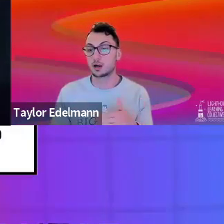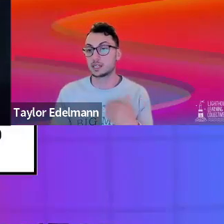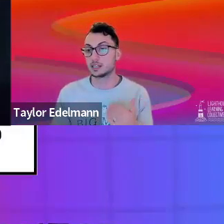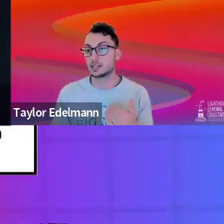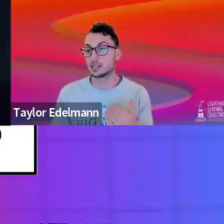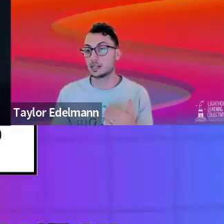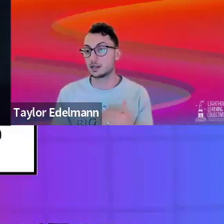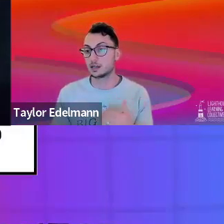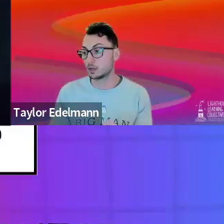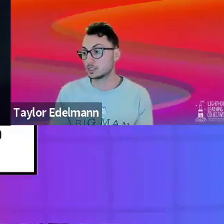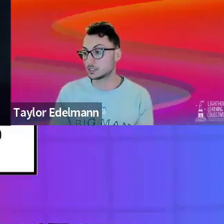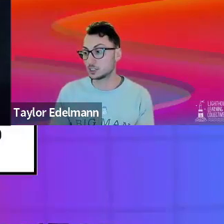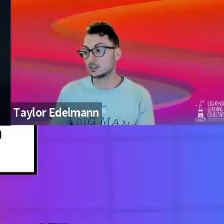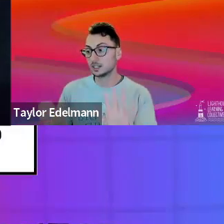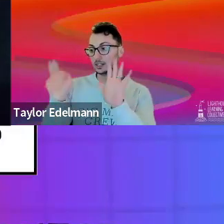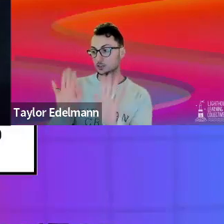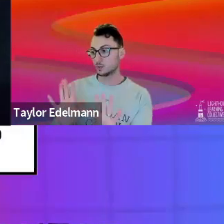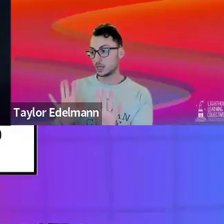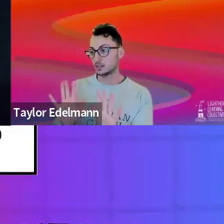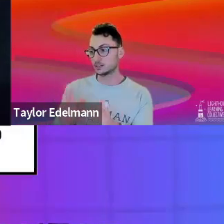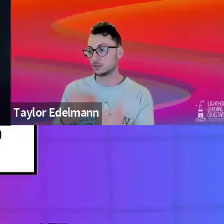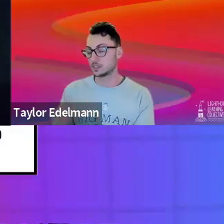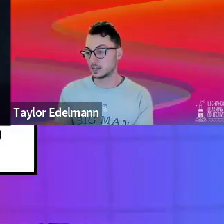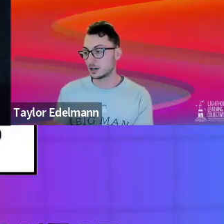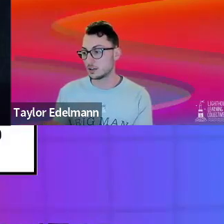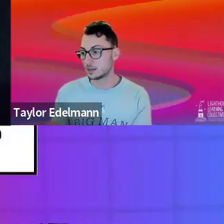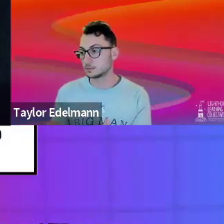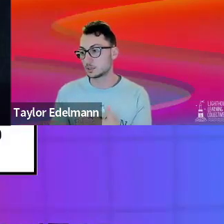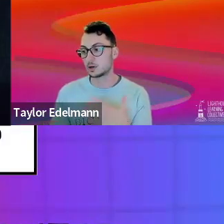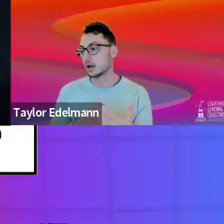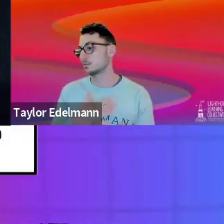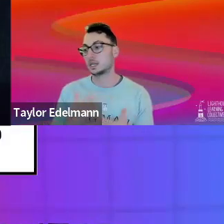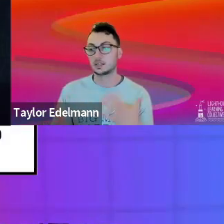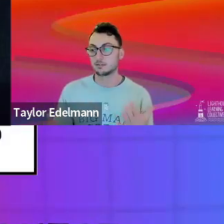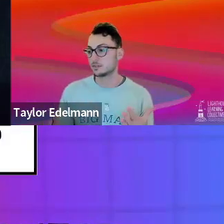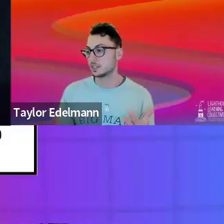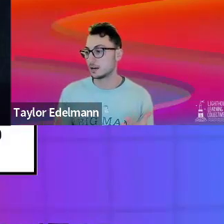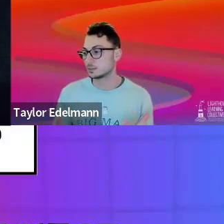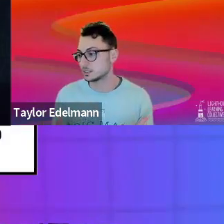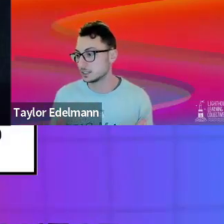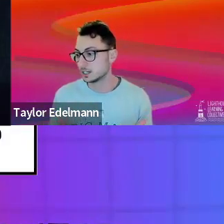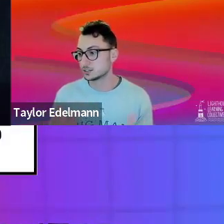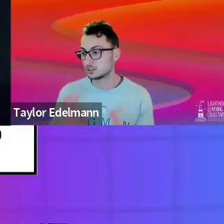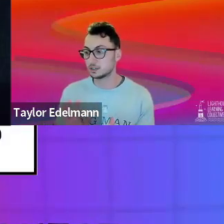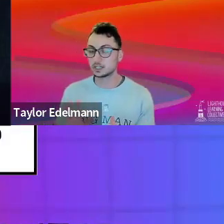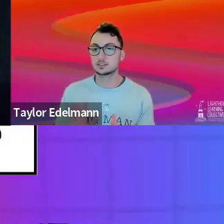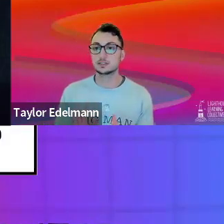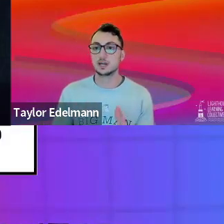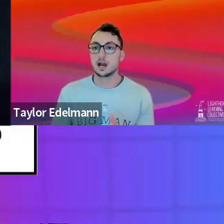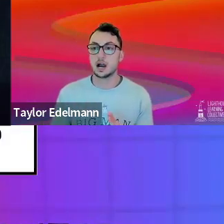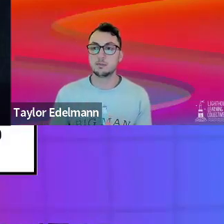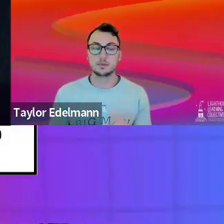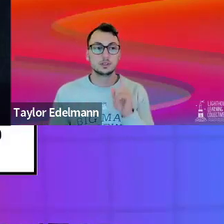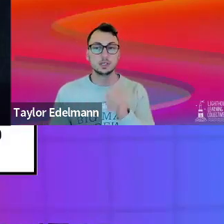that if you are attending more than one session, just wait until you've attended all them so I don't have to make like 50,000